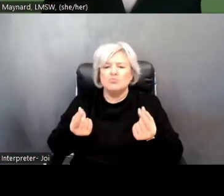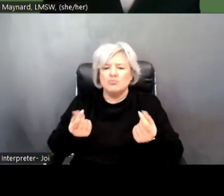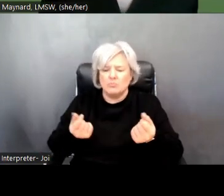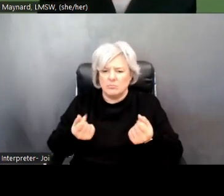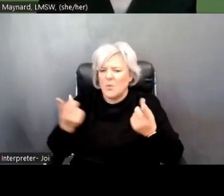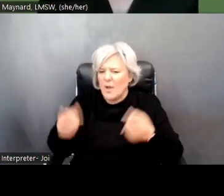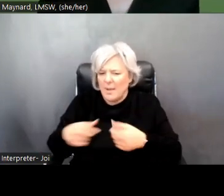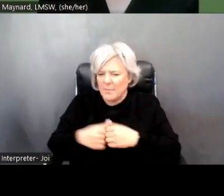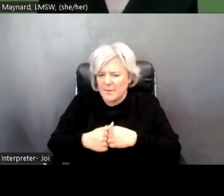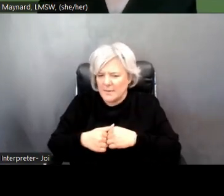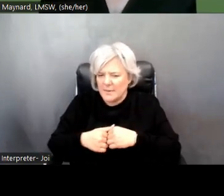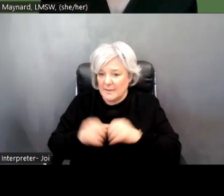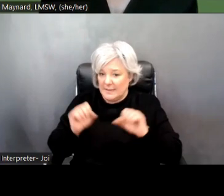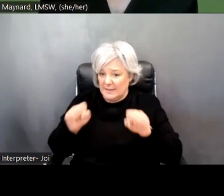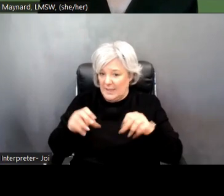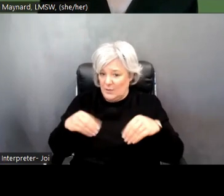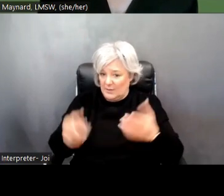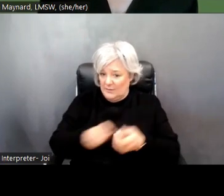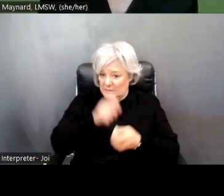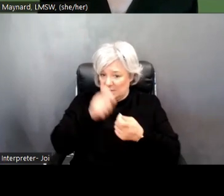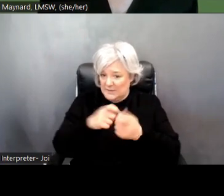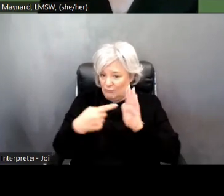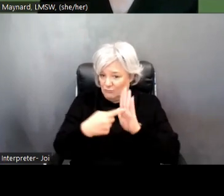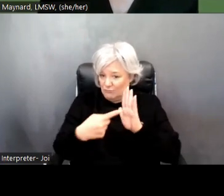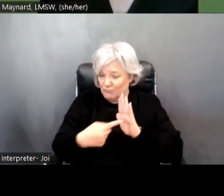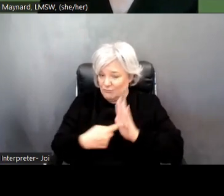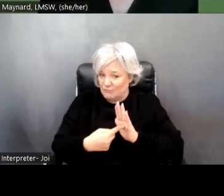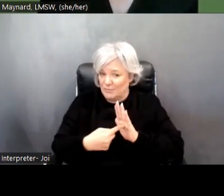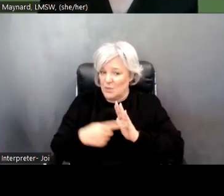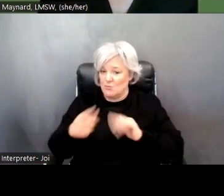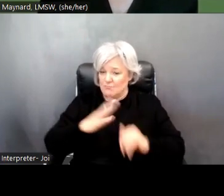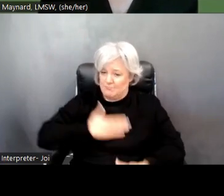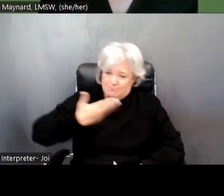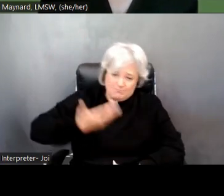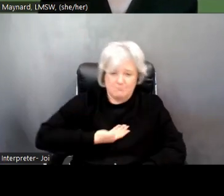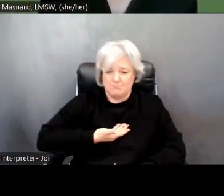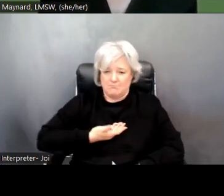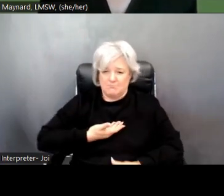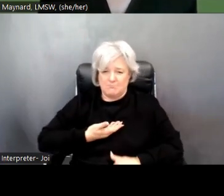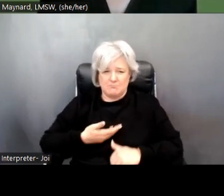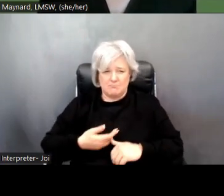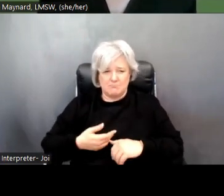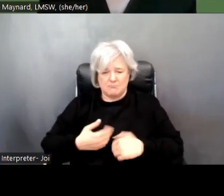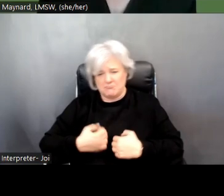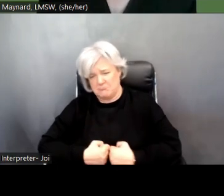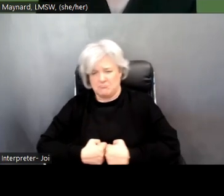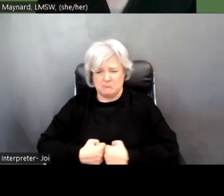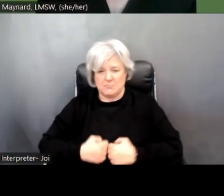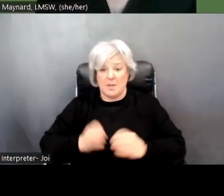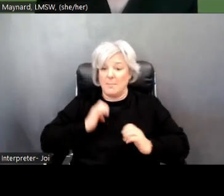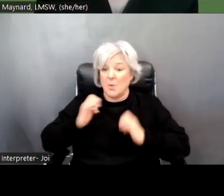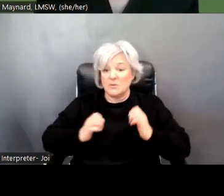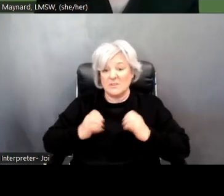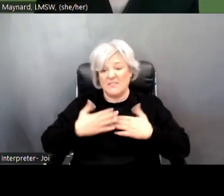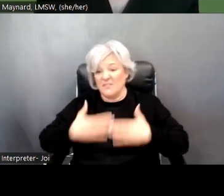happen? Can you give some specific incidents when you were upset emotionally, physically,